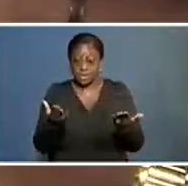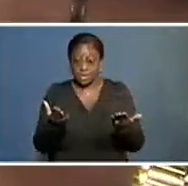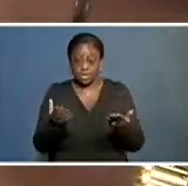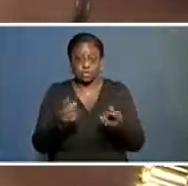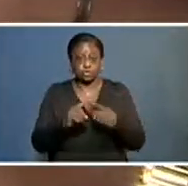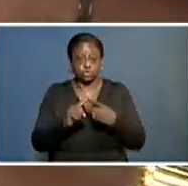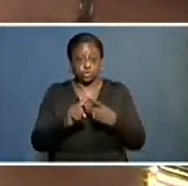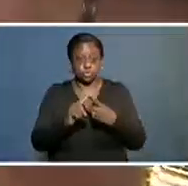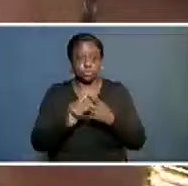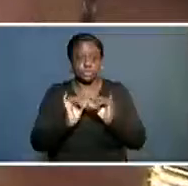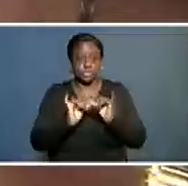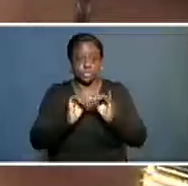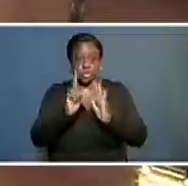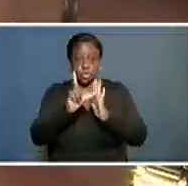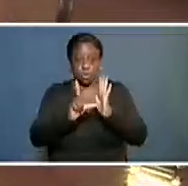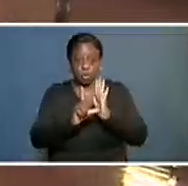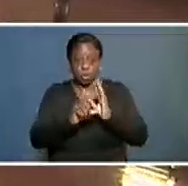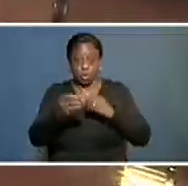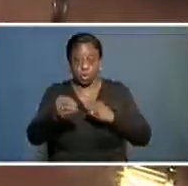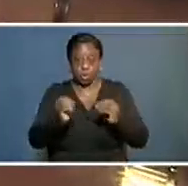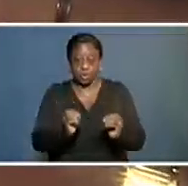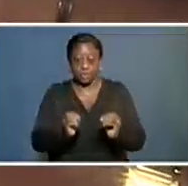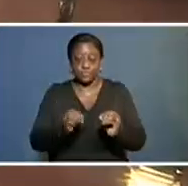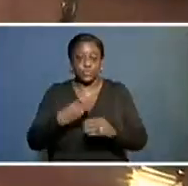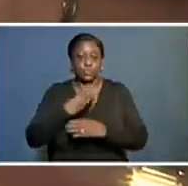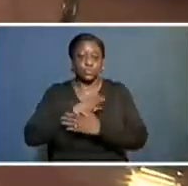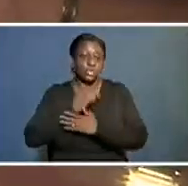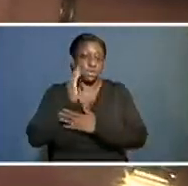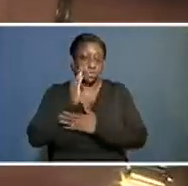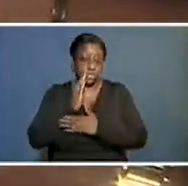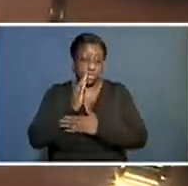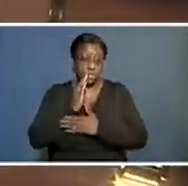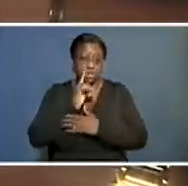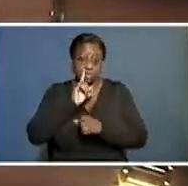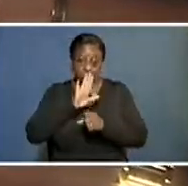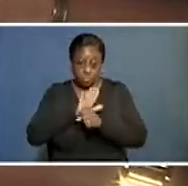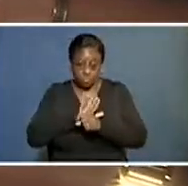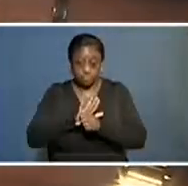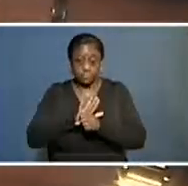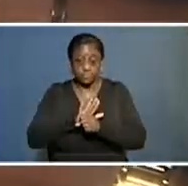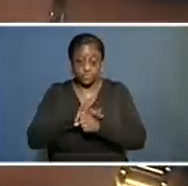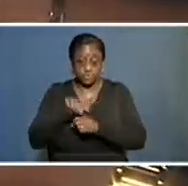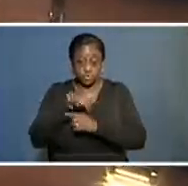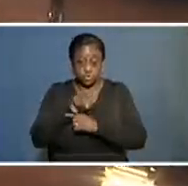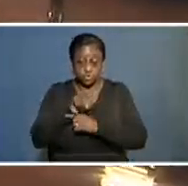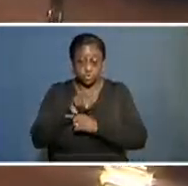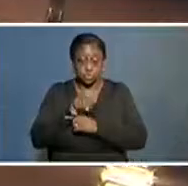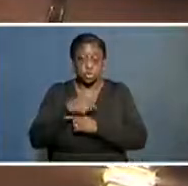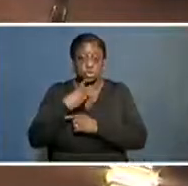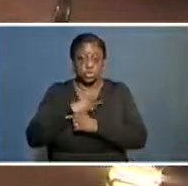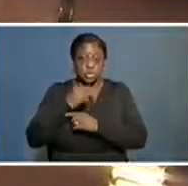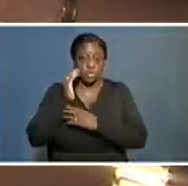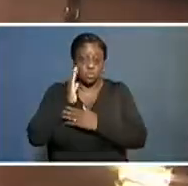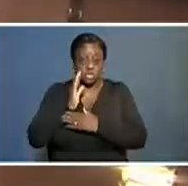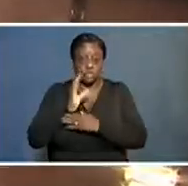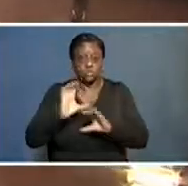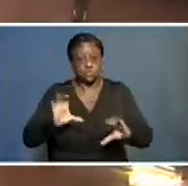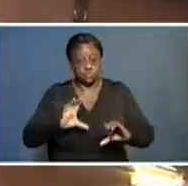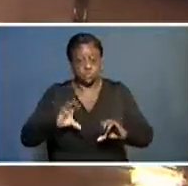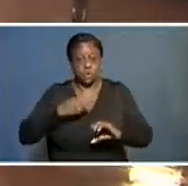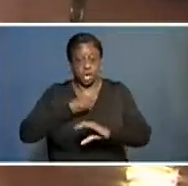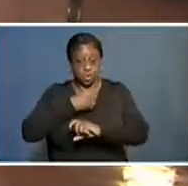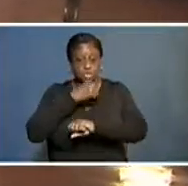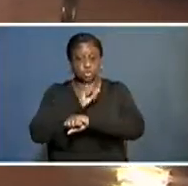maintain law and order, we will be resolute in our duties, and we will execute our